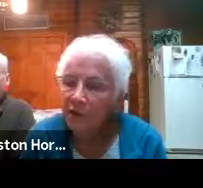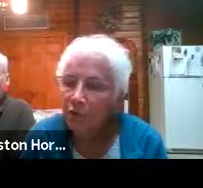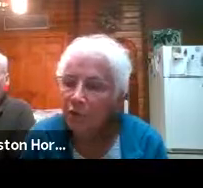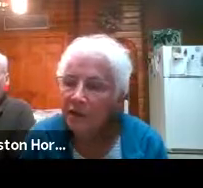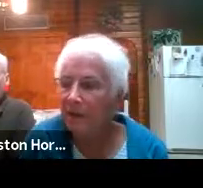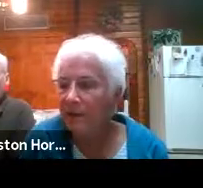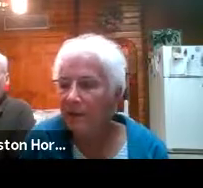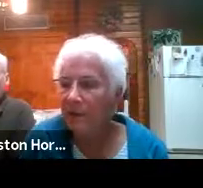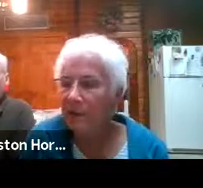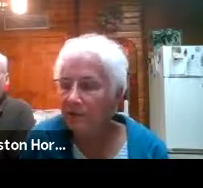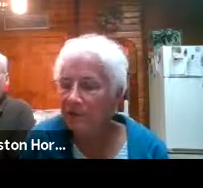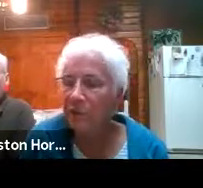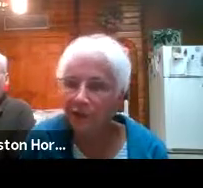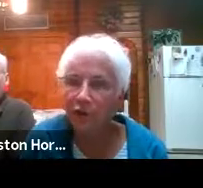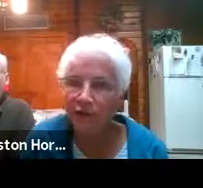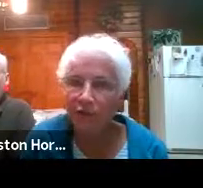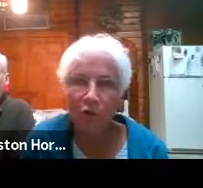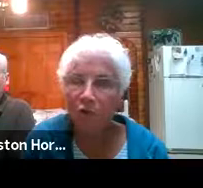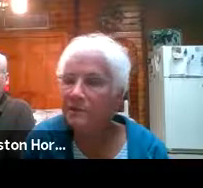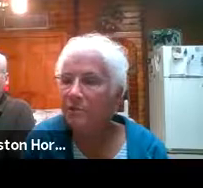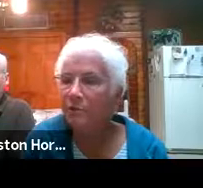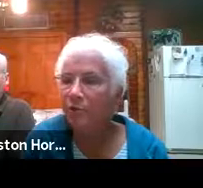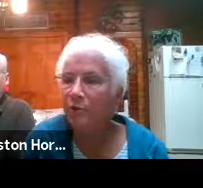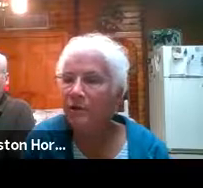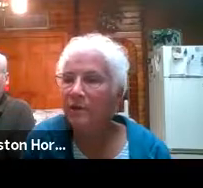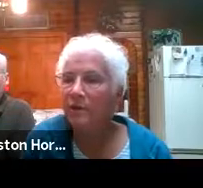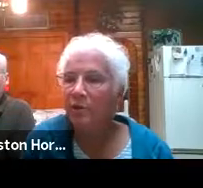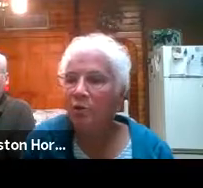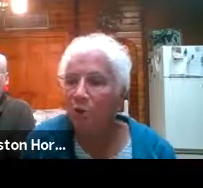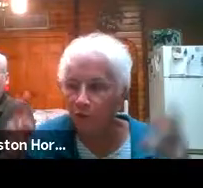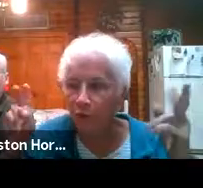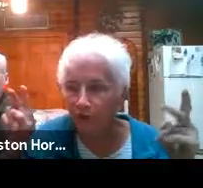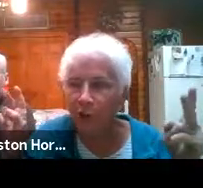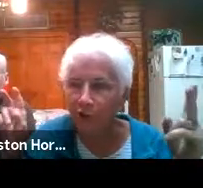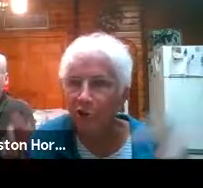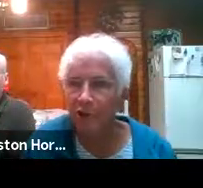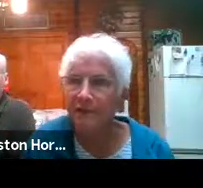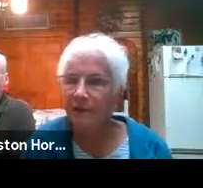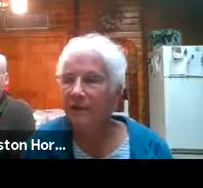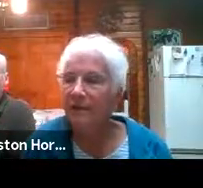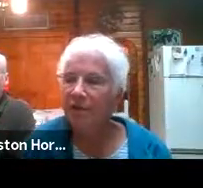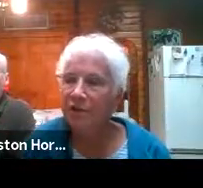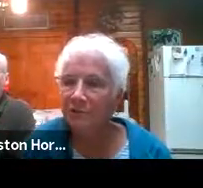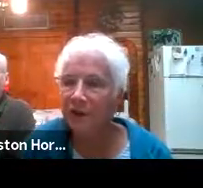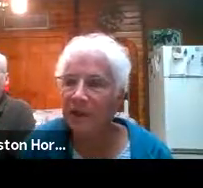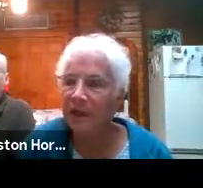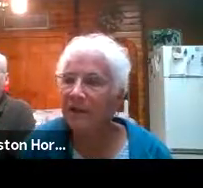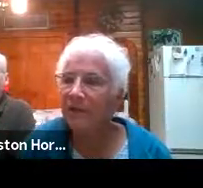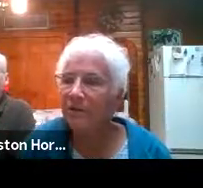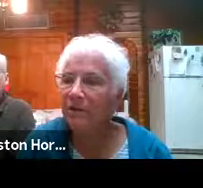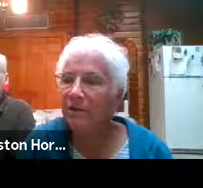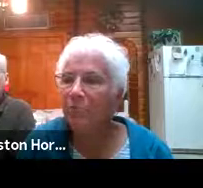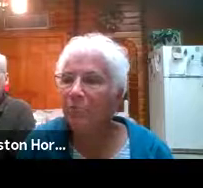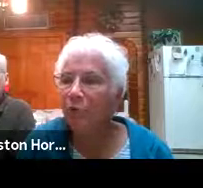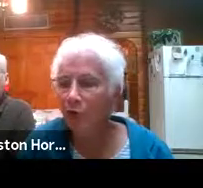just get a lot more time in, and it does appear as though people with, quote, really good insurance and not just Medicaid